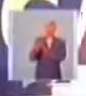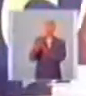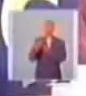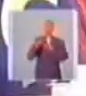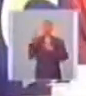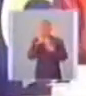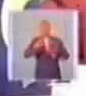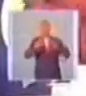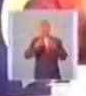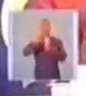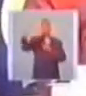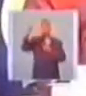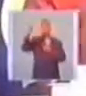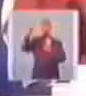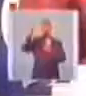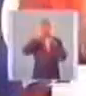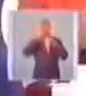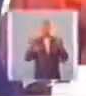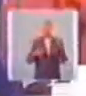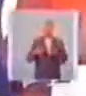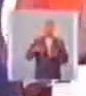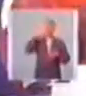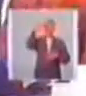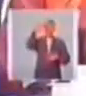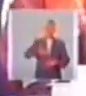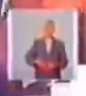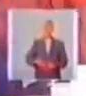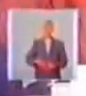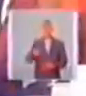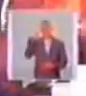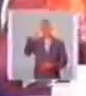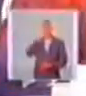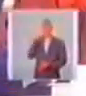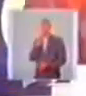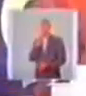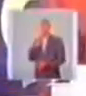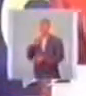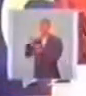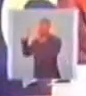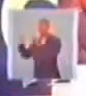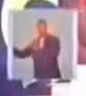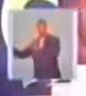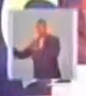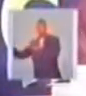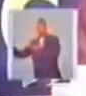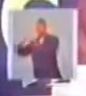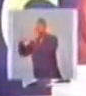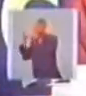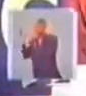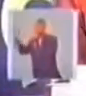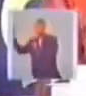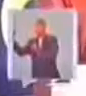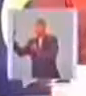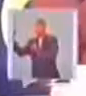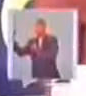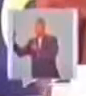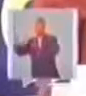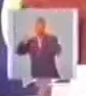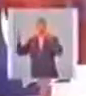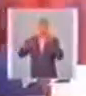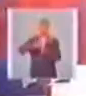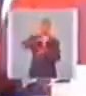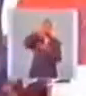pa enko. And today asam naba. A com a di Yanko Paul aso for our me levy for no. Or for Jimmy. And to